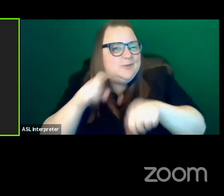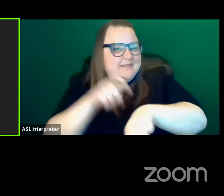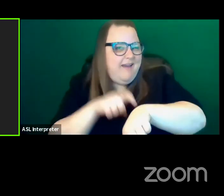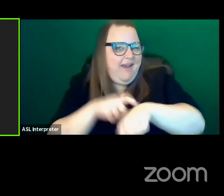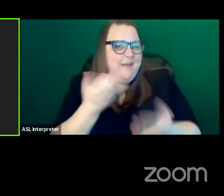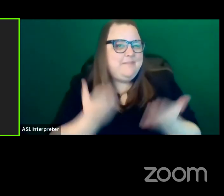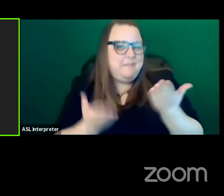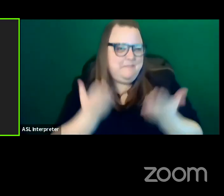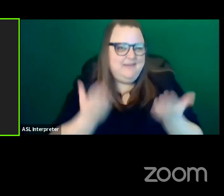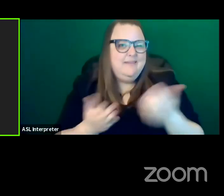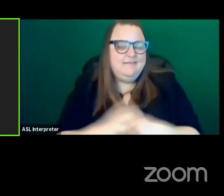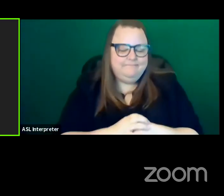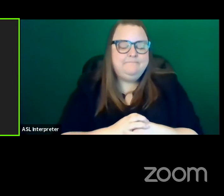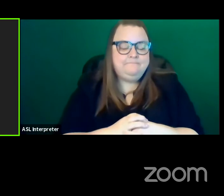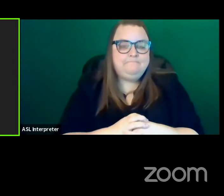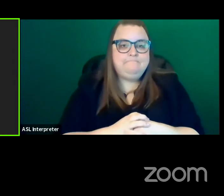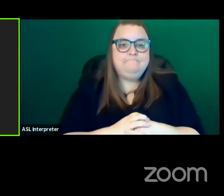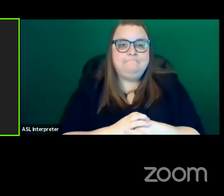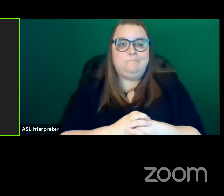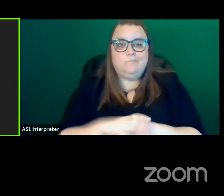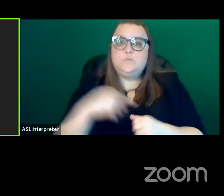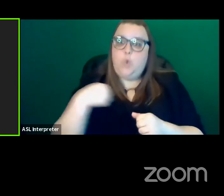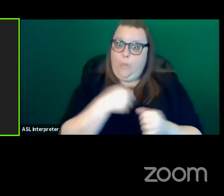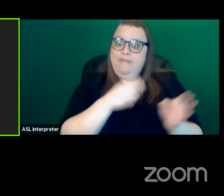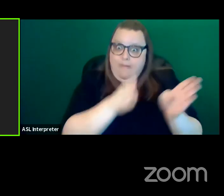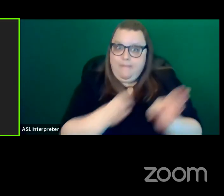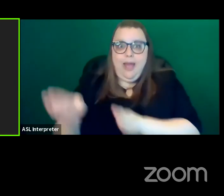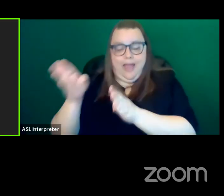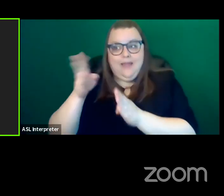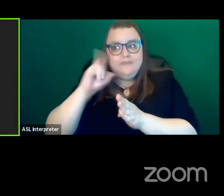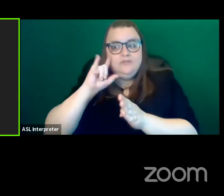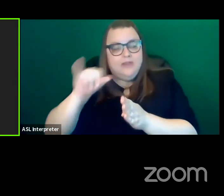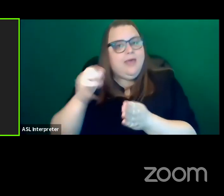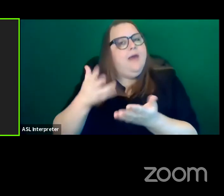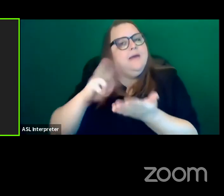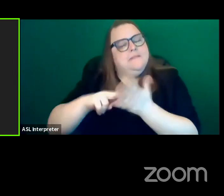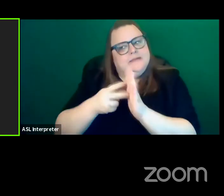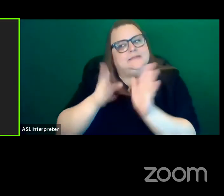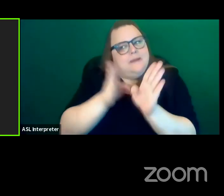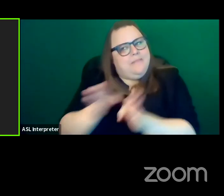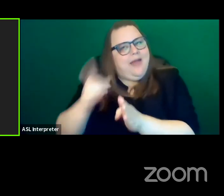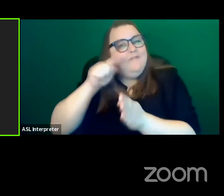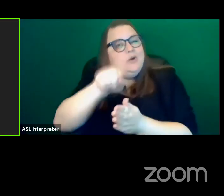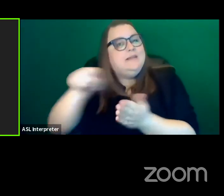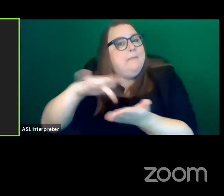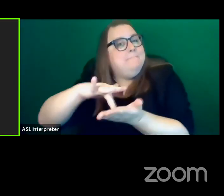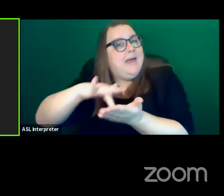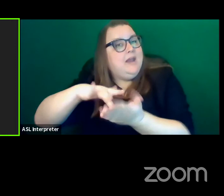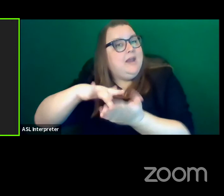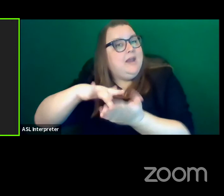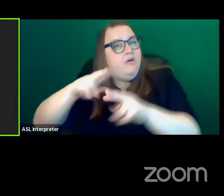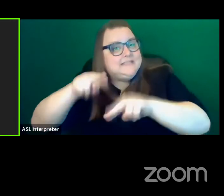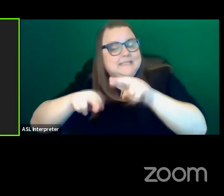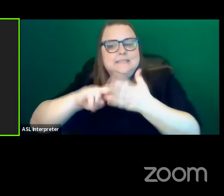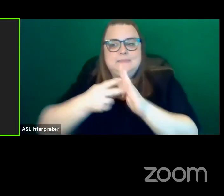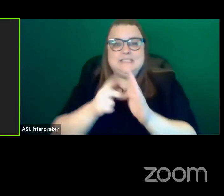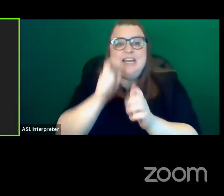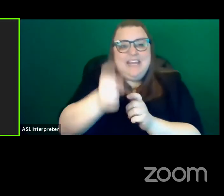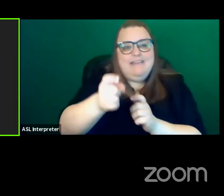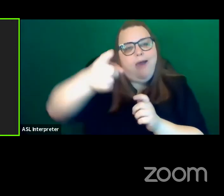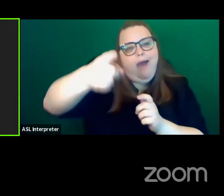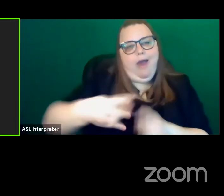As we have planned for vaccine rollout, we are planning with our medical facilities to ensure only a portion of the staff receive the vaccine at one